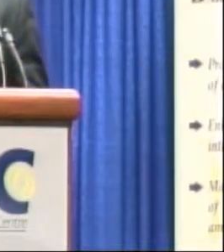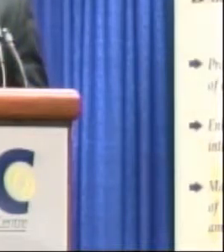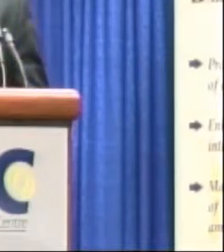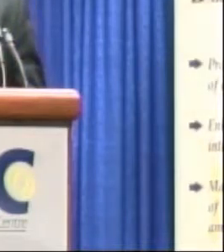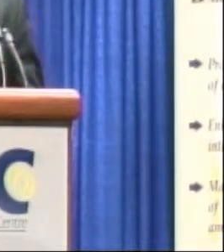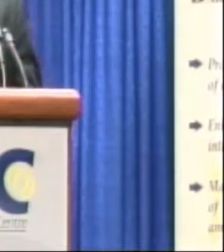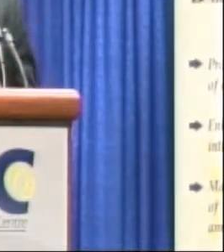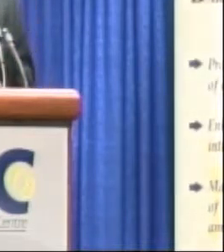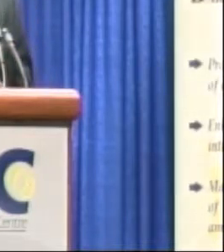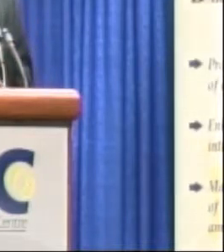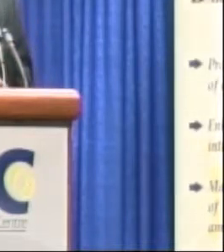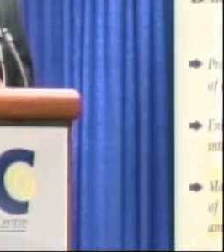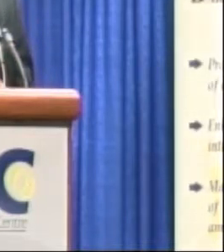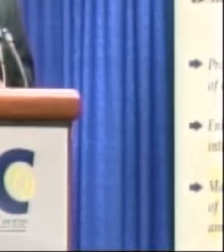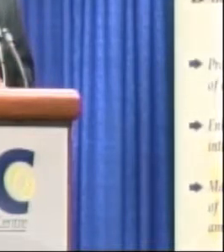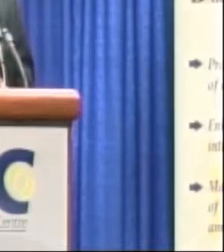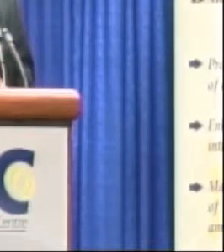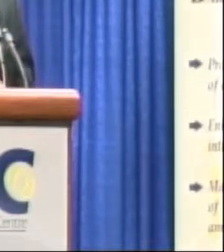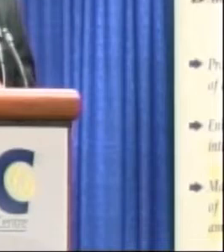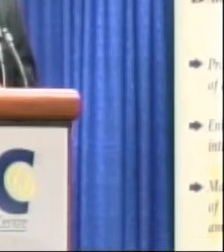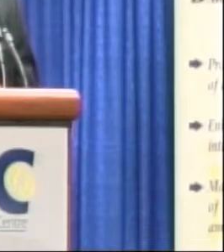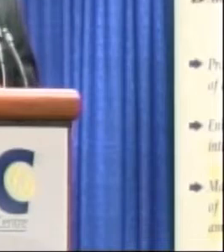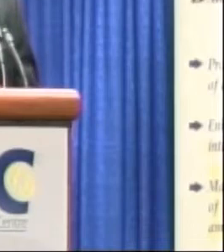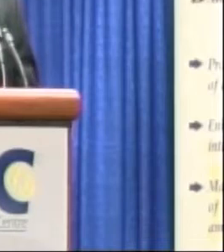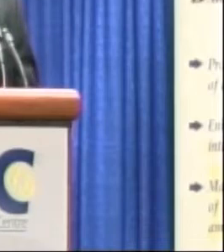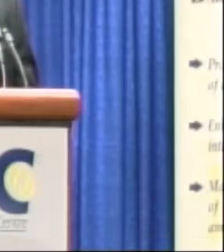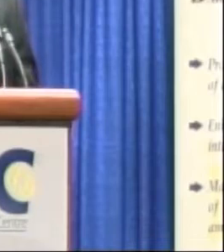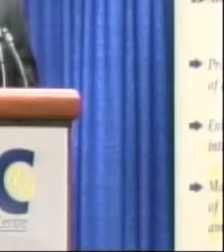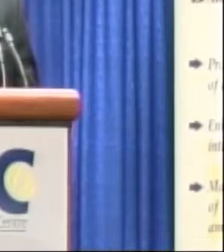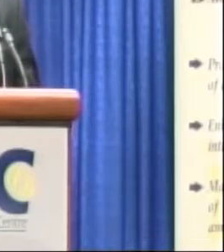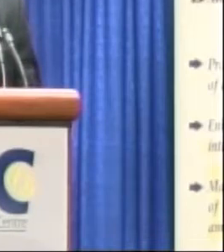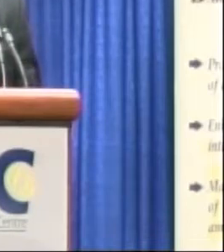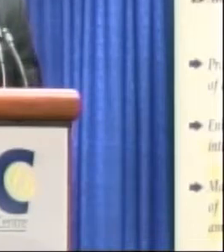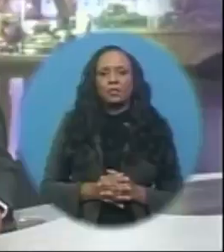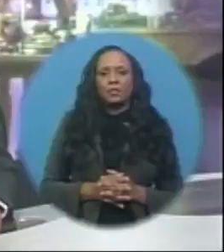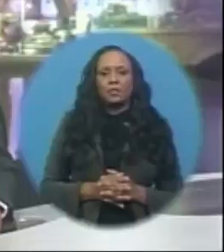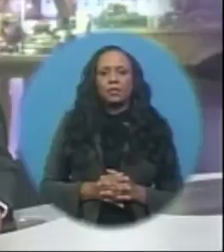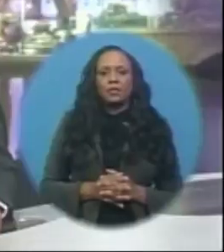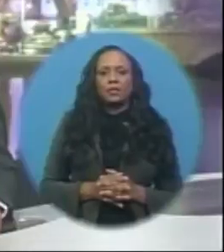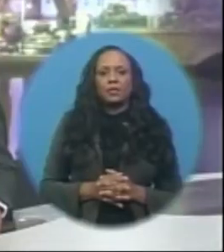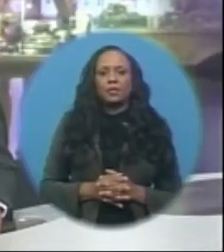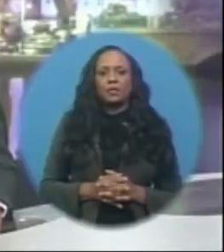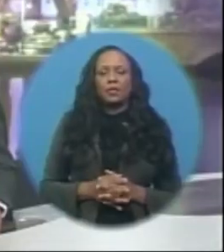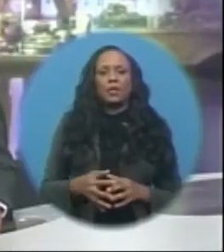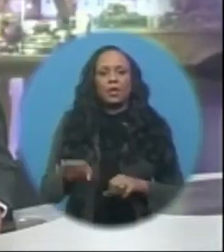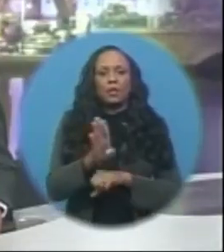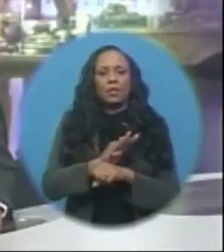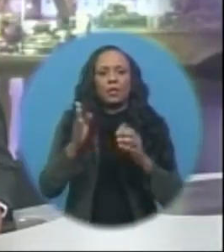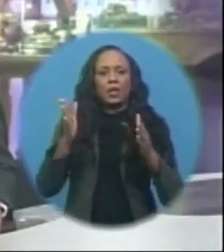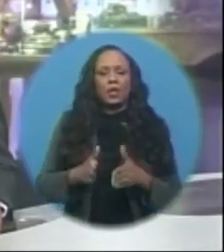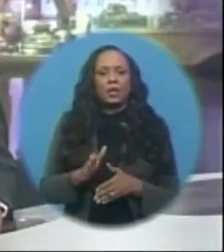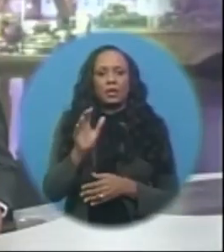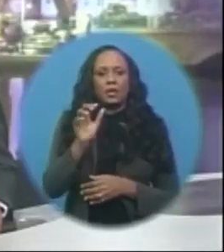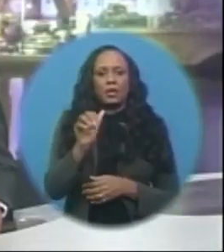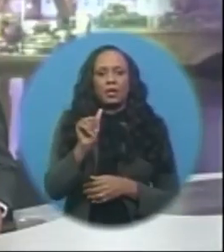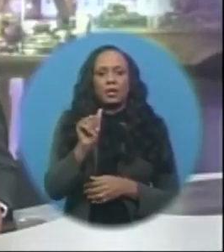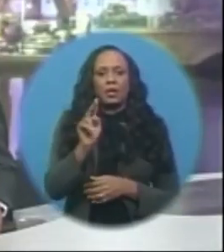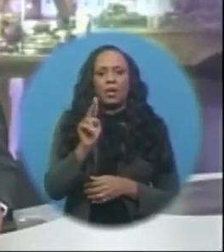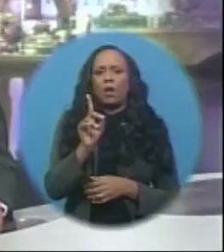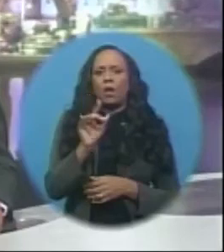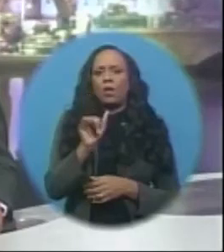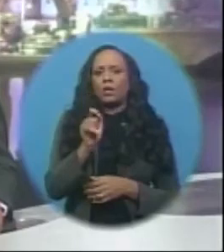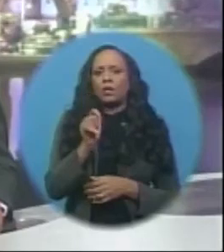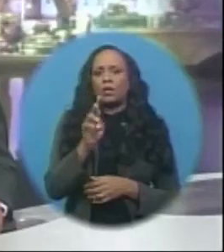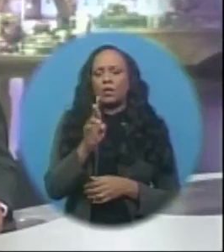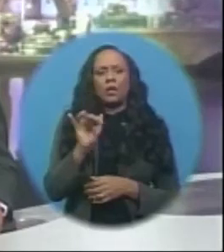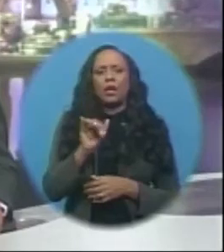you no matter which aspect of business you go into as a professional. A local auditor has lamented the significant